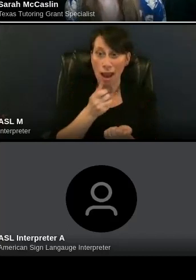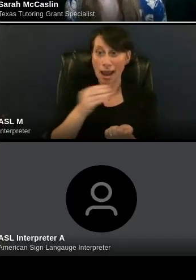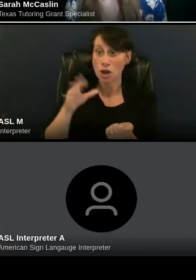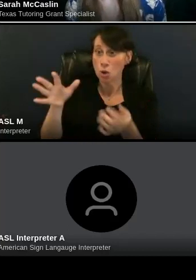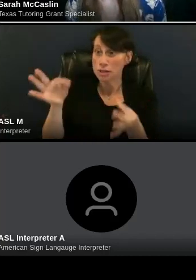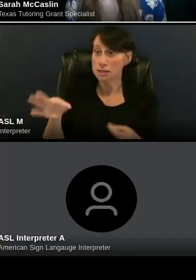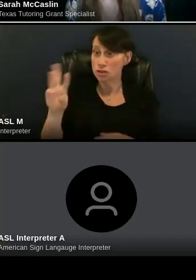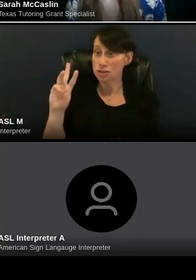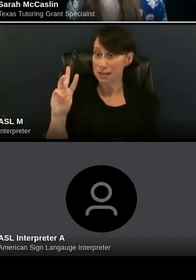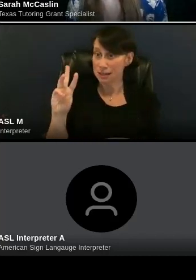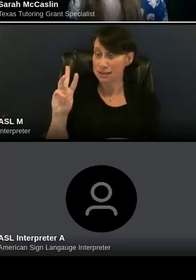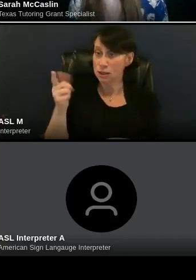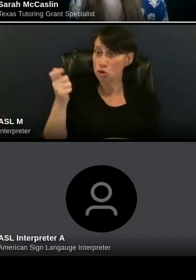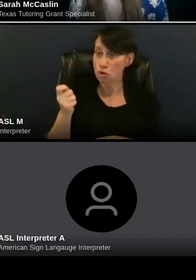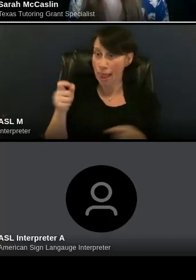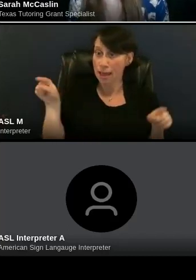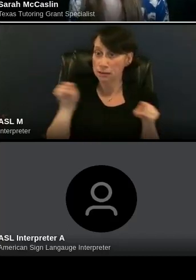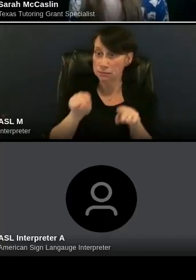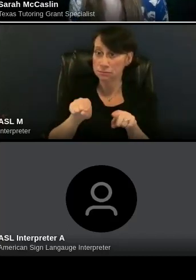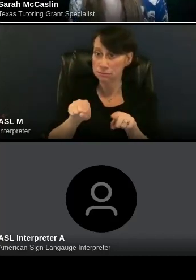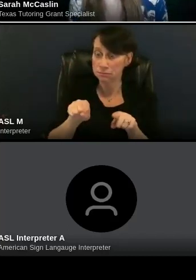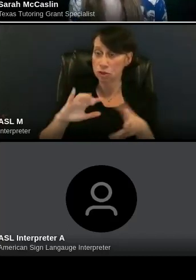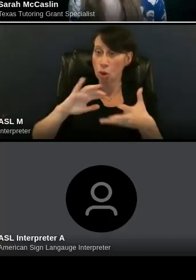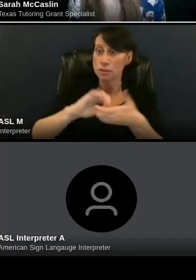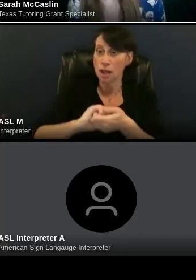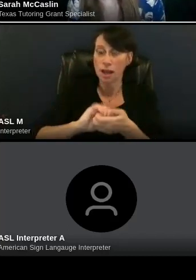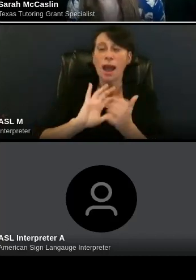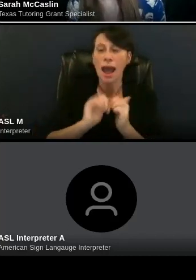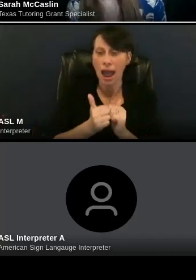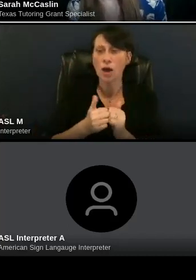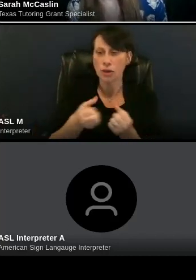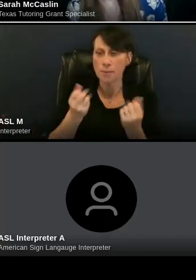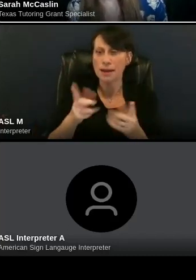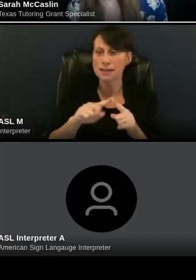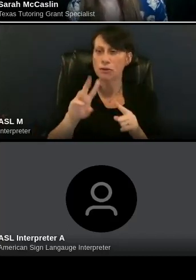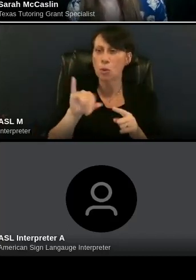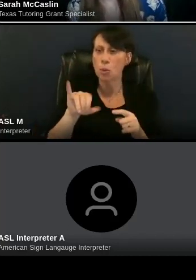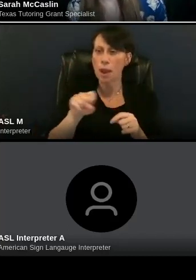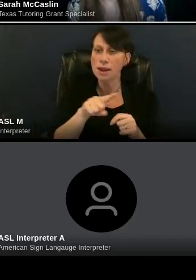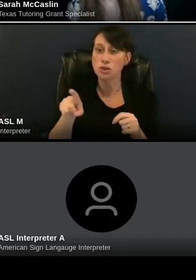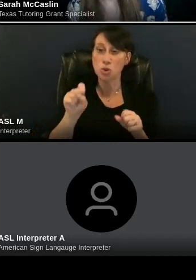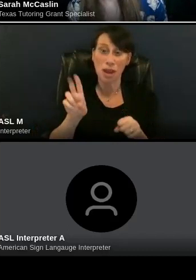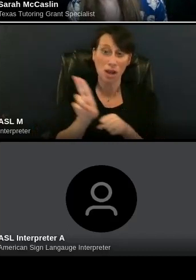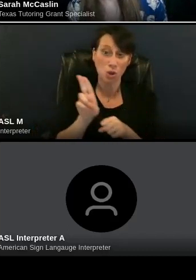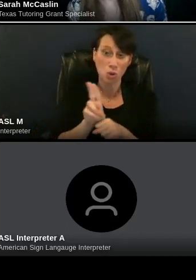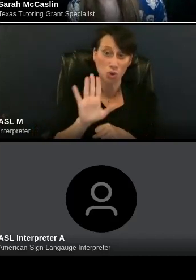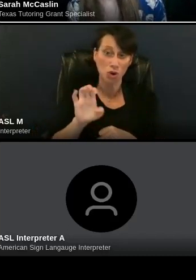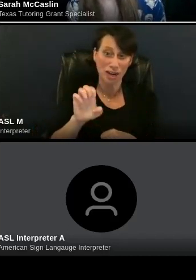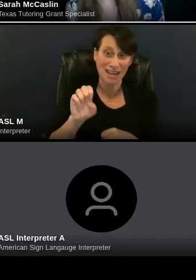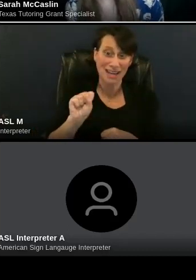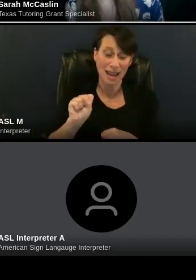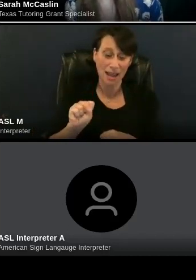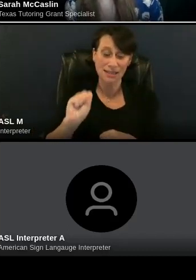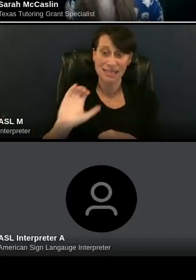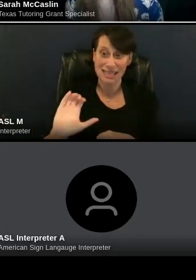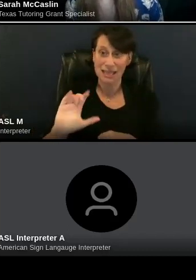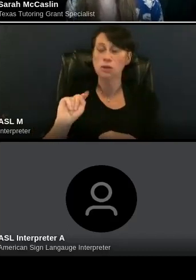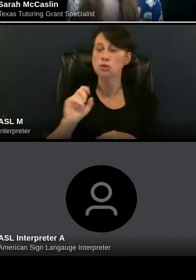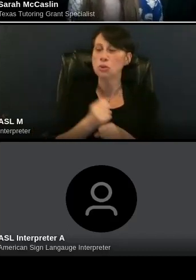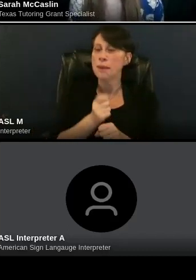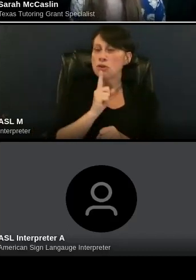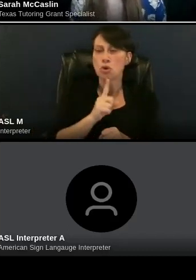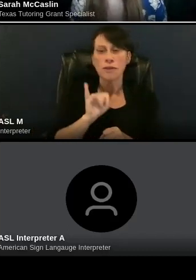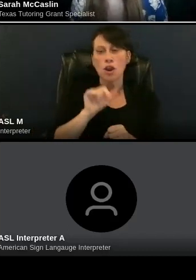6 grant coincide, and how there are lots of different ways that you guys can utilize your ESC to make sure that you're